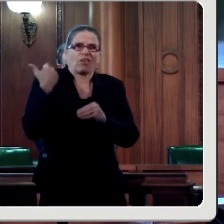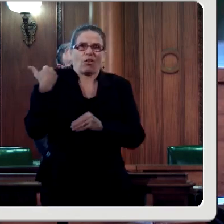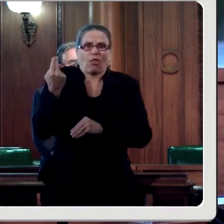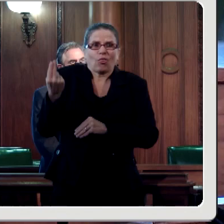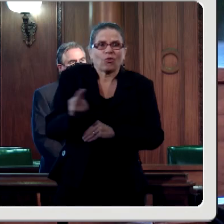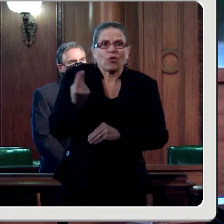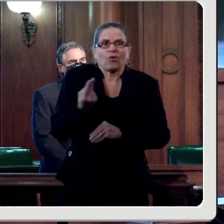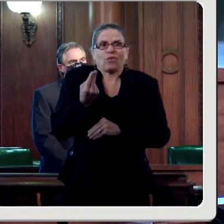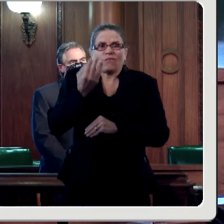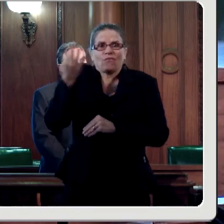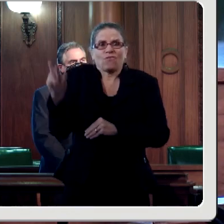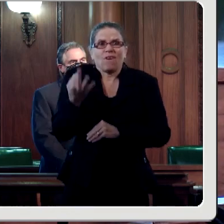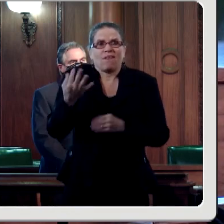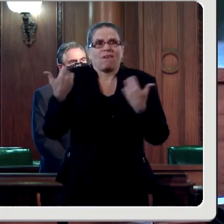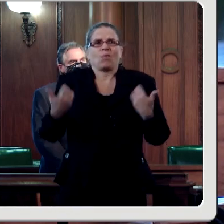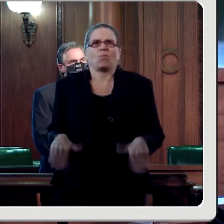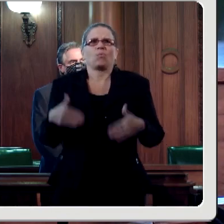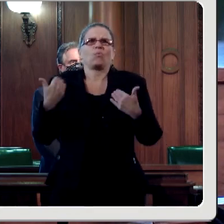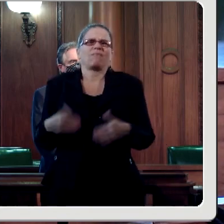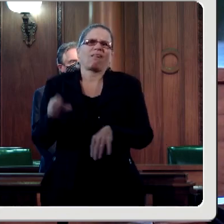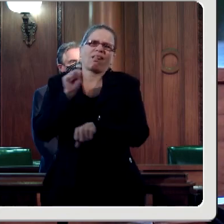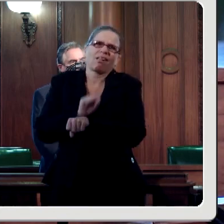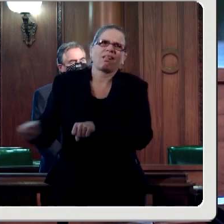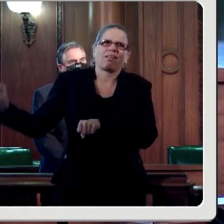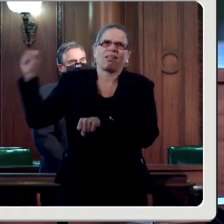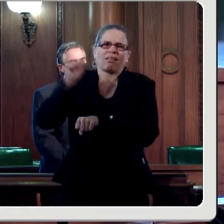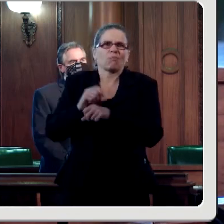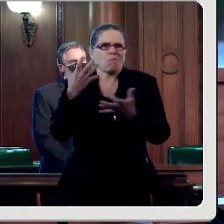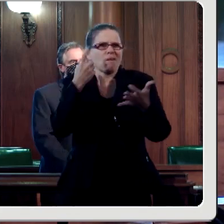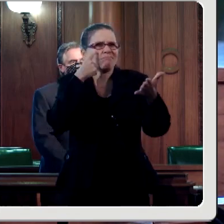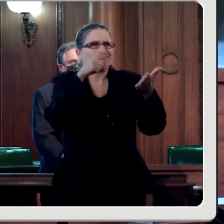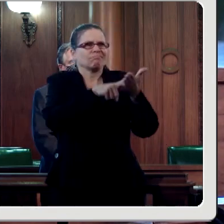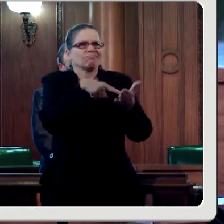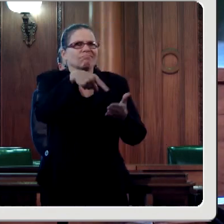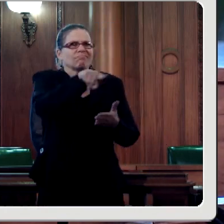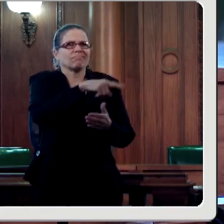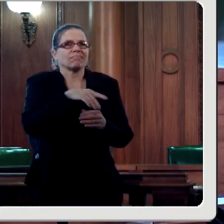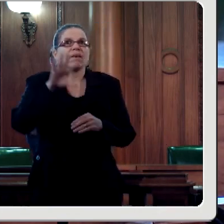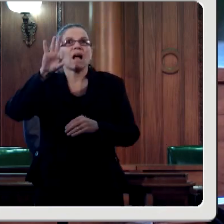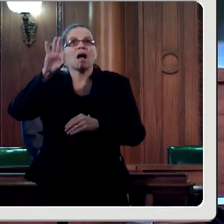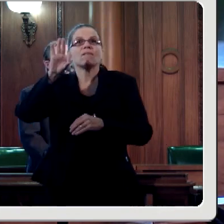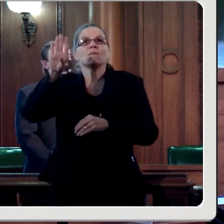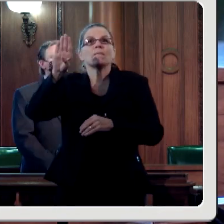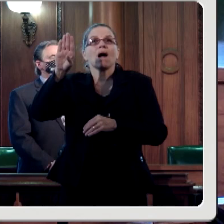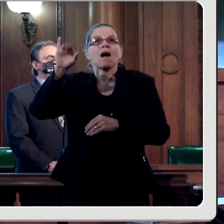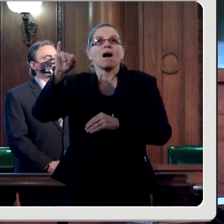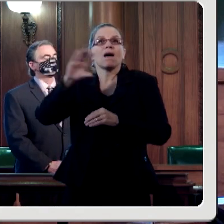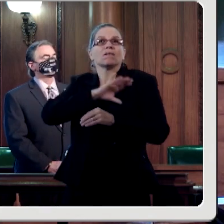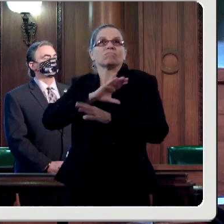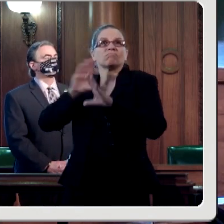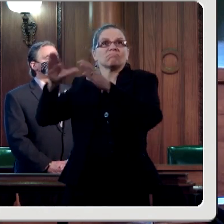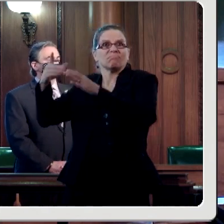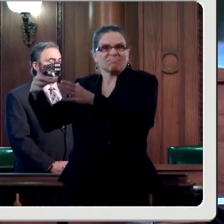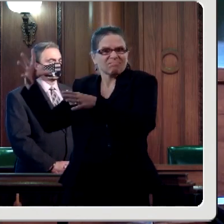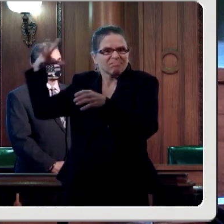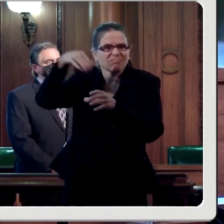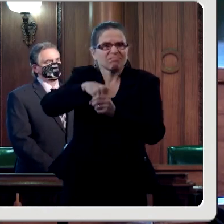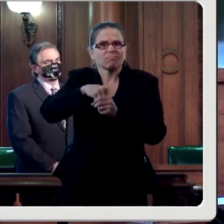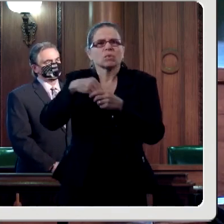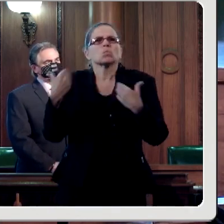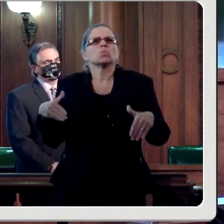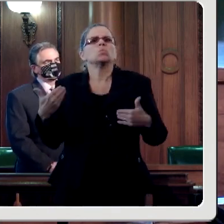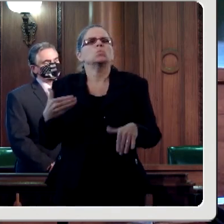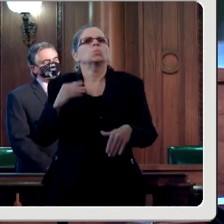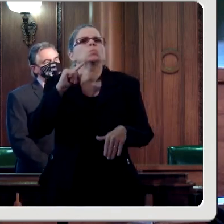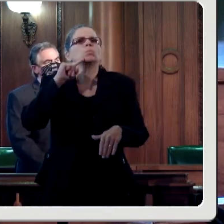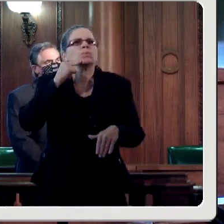occurred. We also have a consultant that helped us and the FBI. As I said, this was a serious attack, but we were fortunate